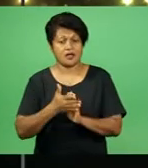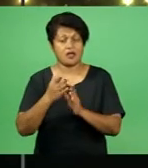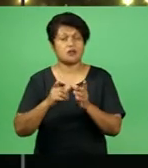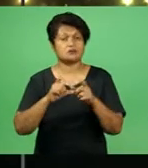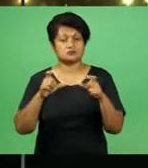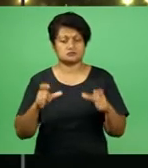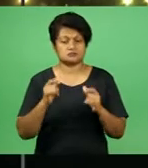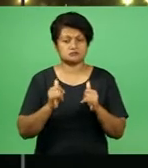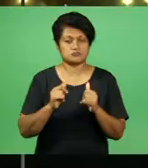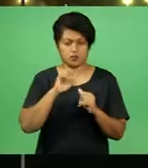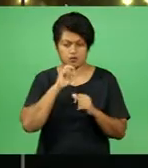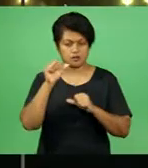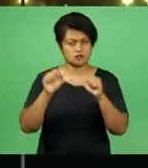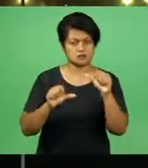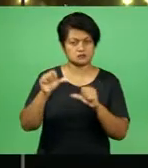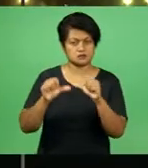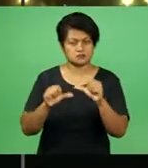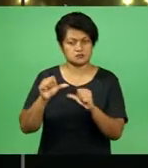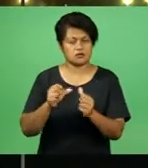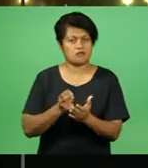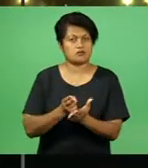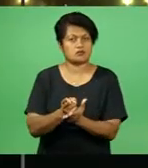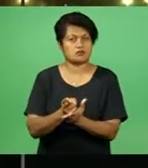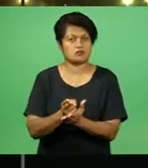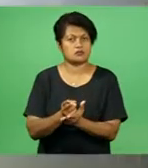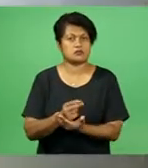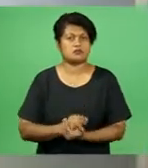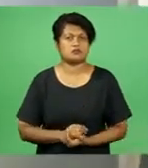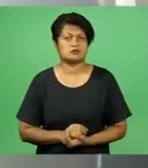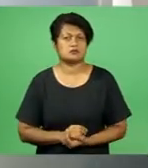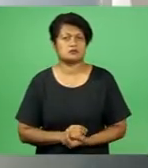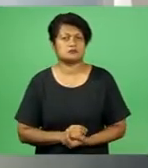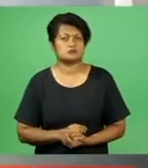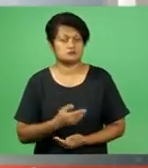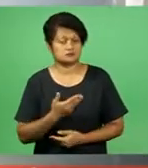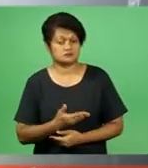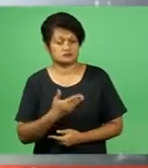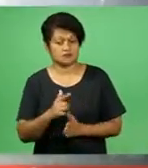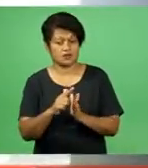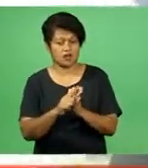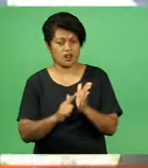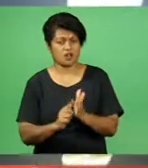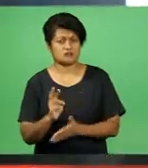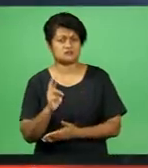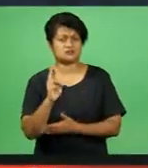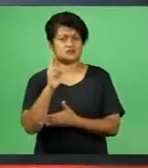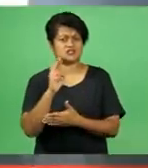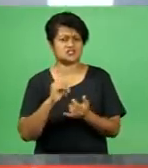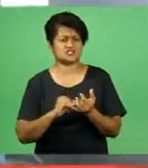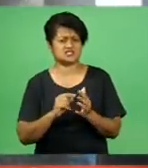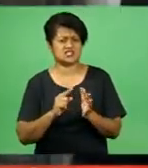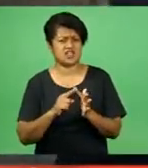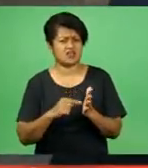also become assessors of facts. Pranita Prakash reports. The lawyer representing Setha Sanjana Ram, who